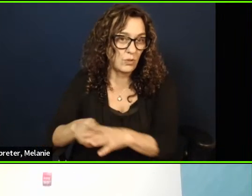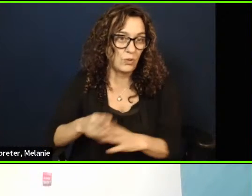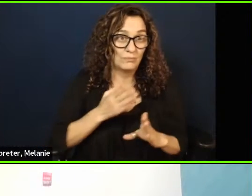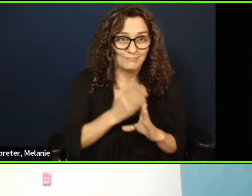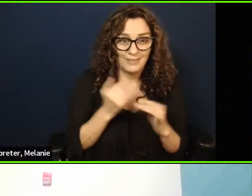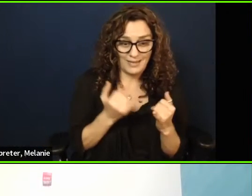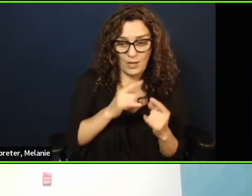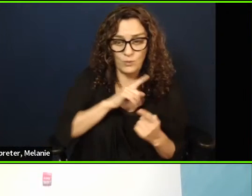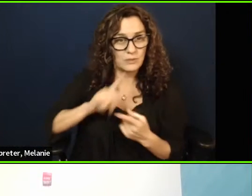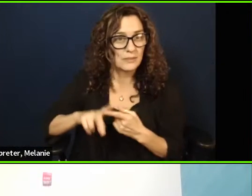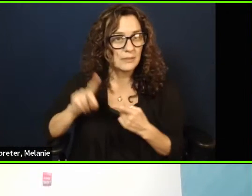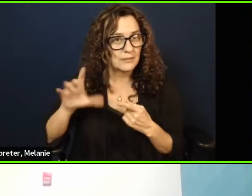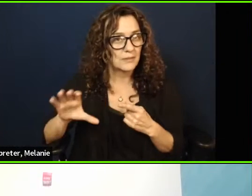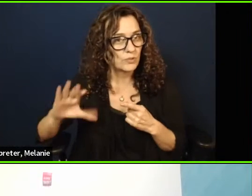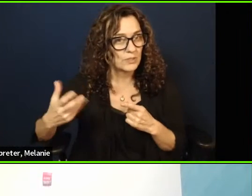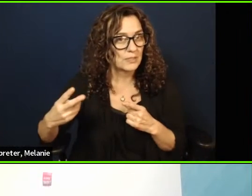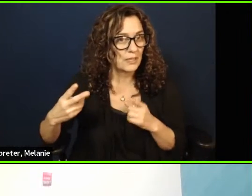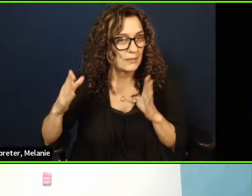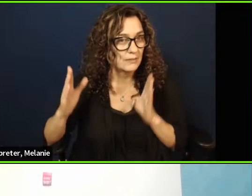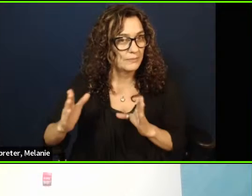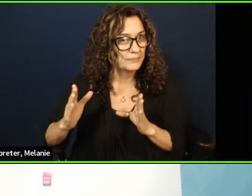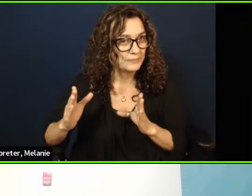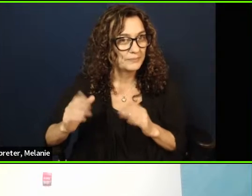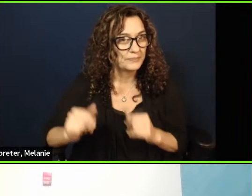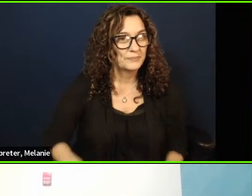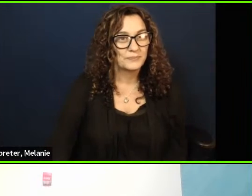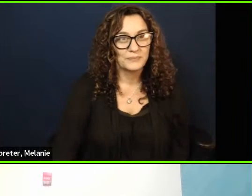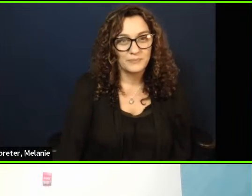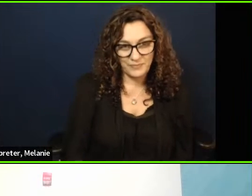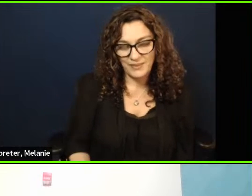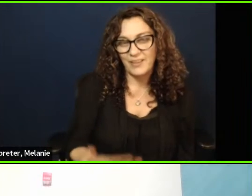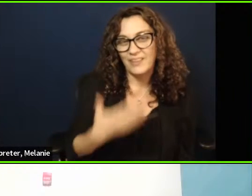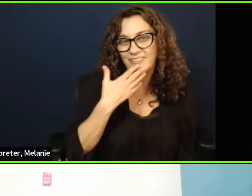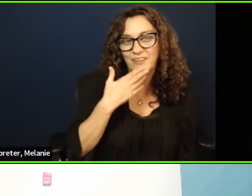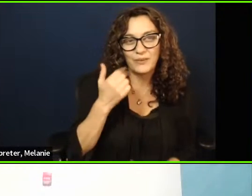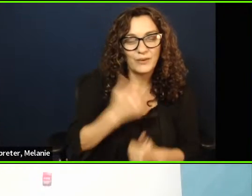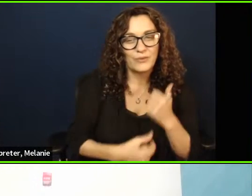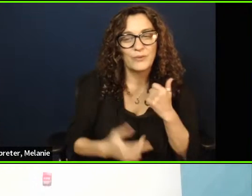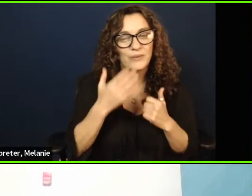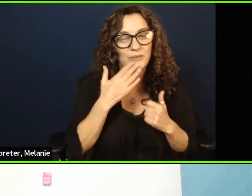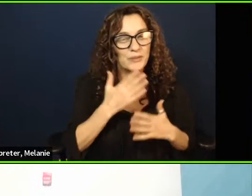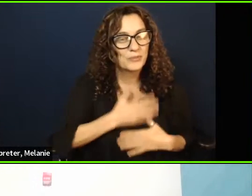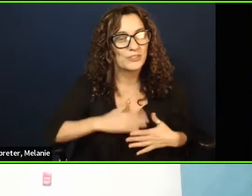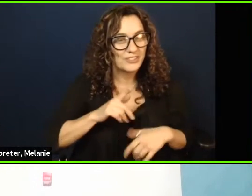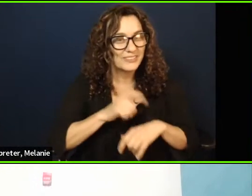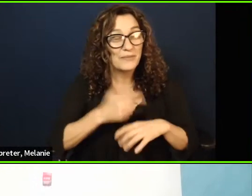as possible until that time. So thank you so much from the PAB, and everybody have a good night.